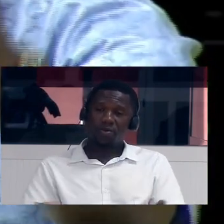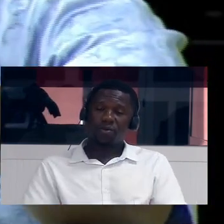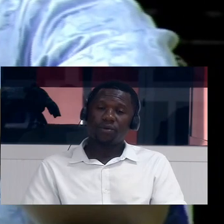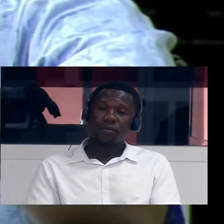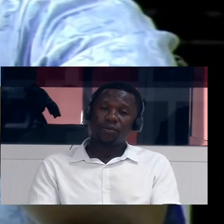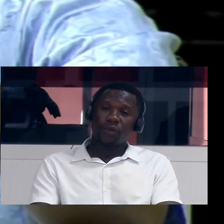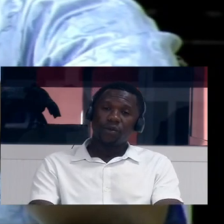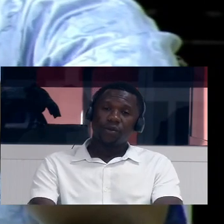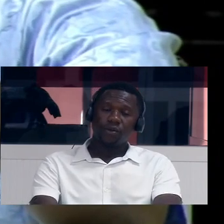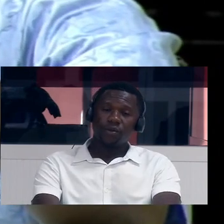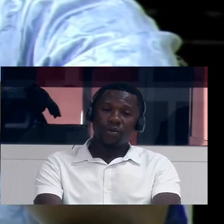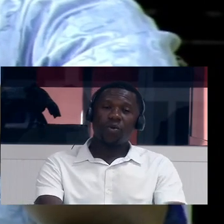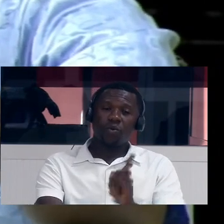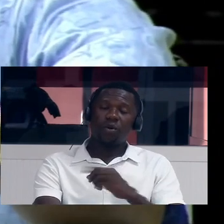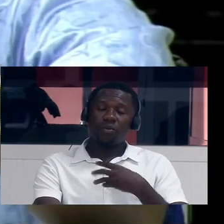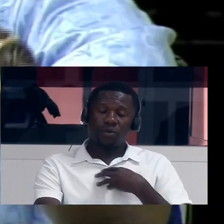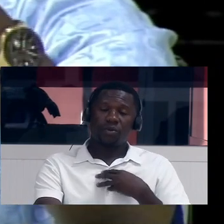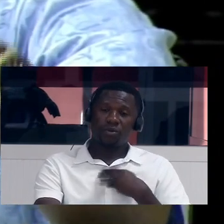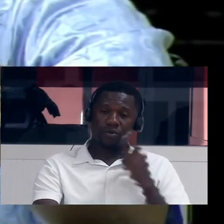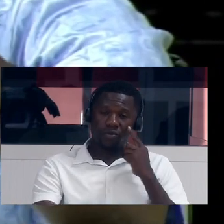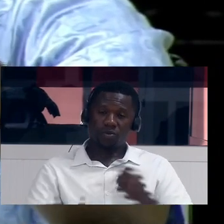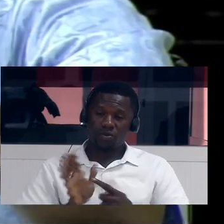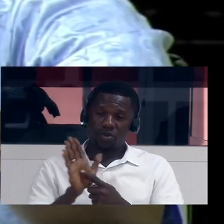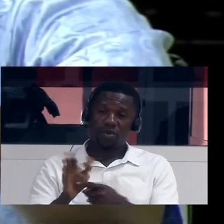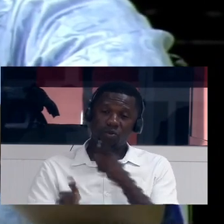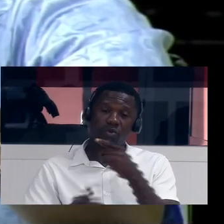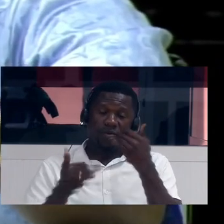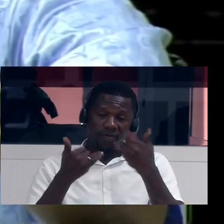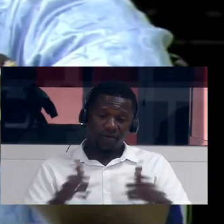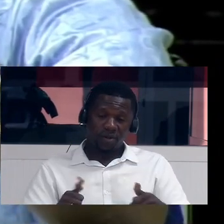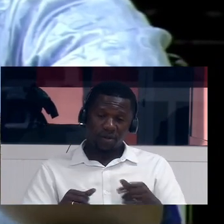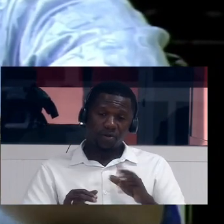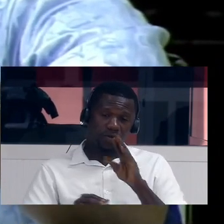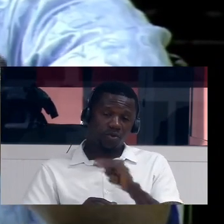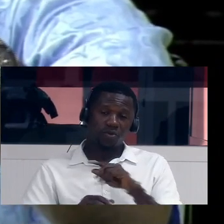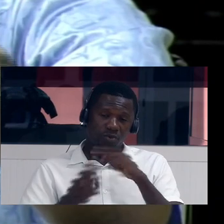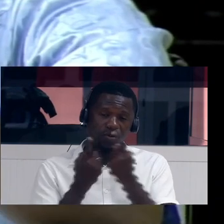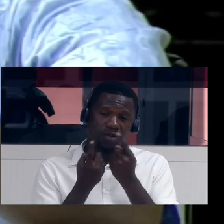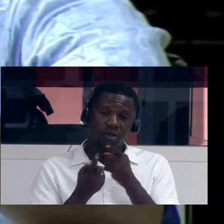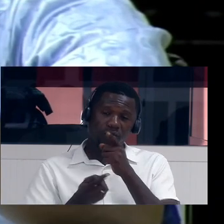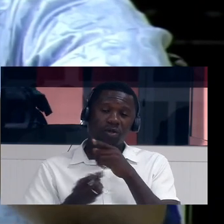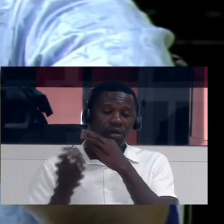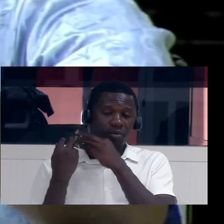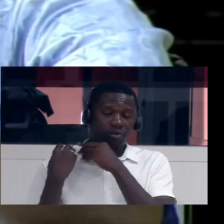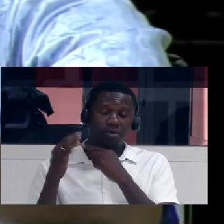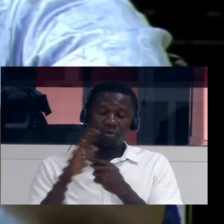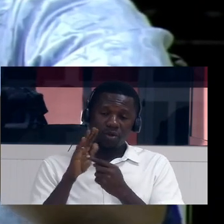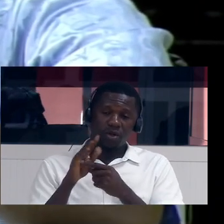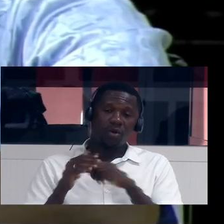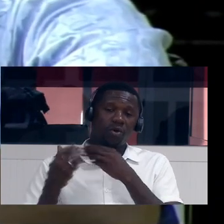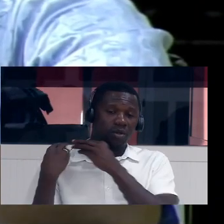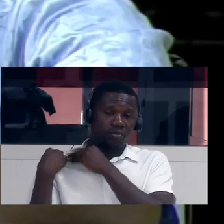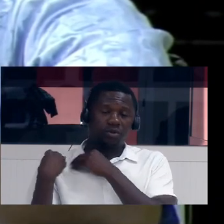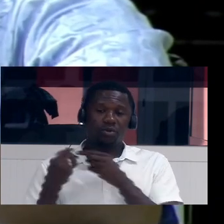So what I want to establish is you failed to do something that you were required or expected